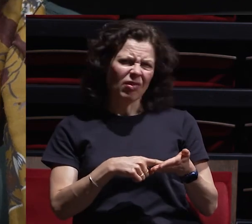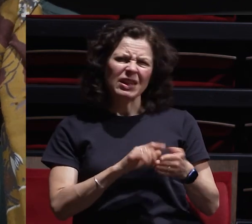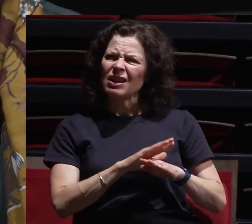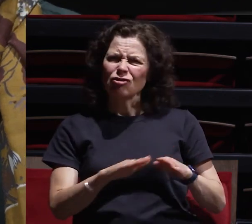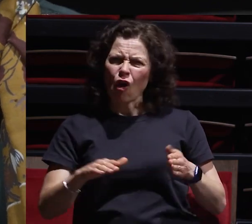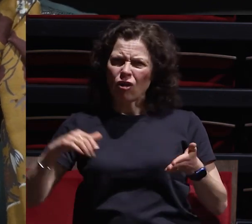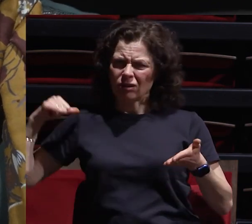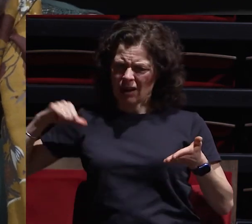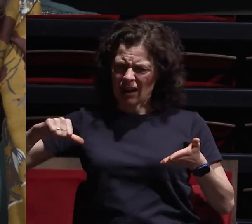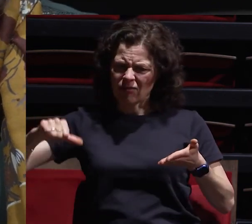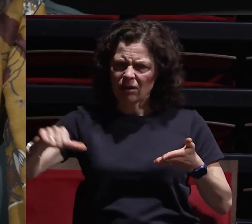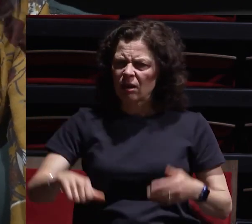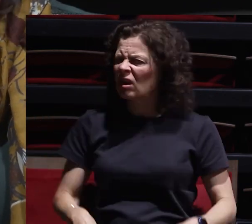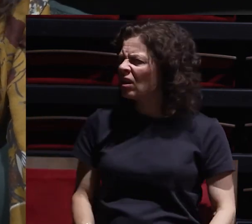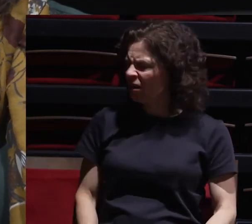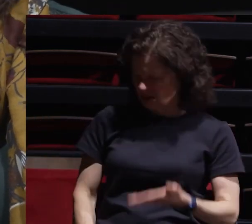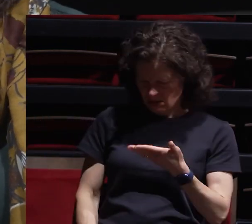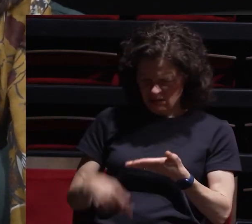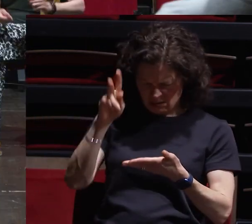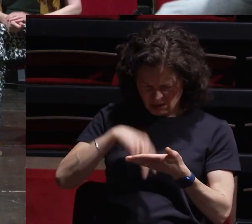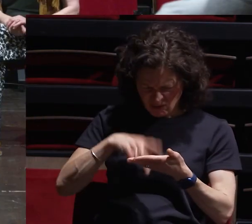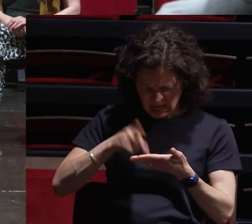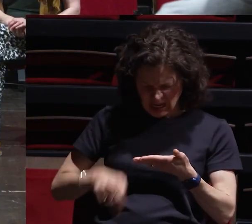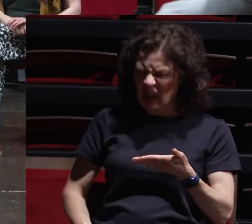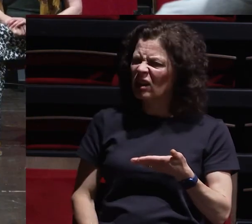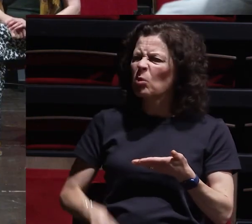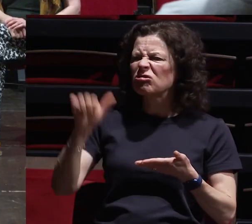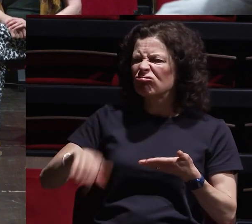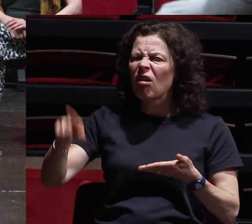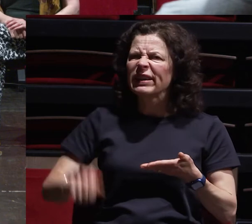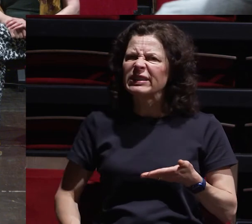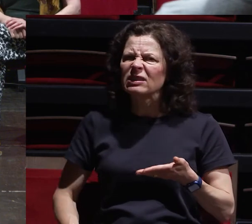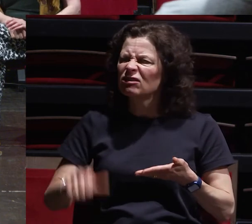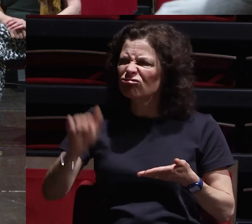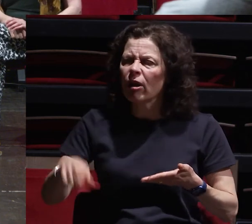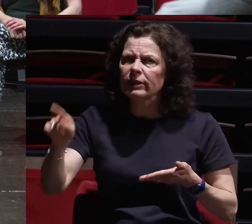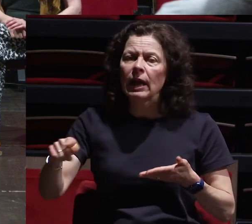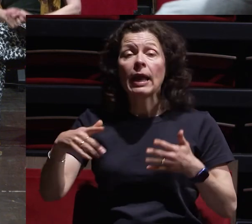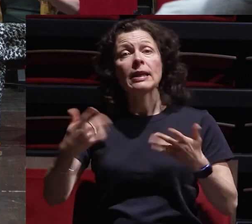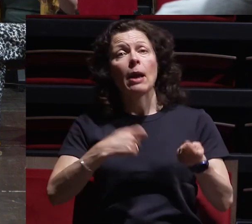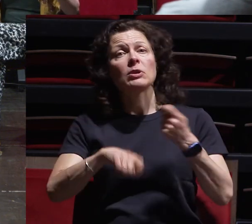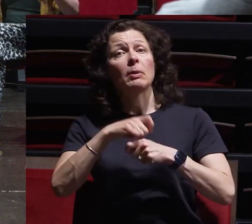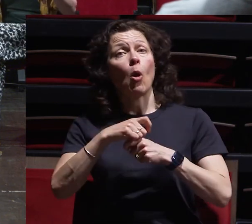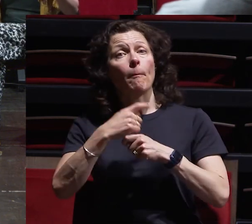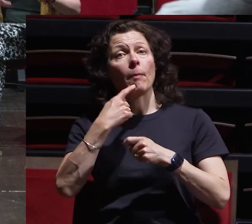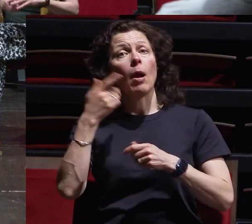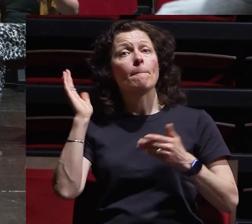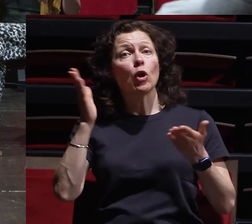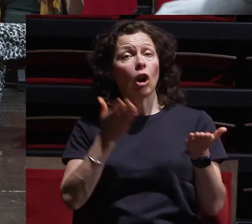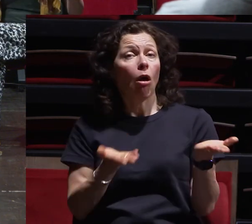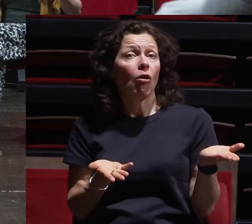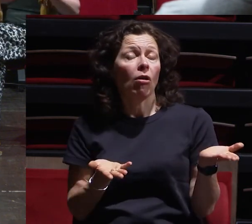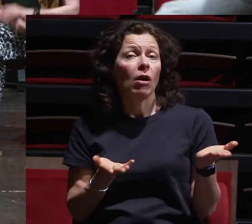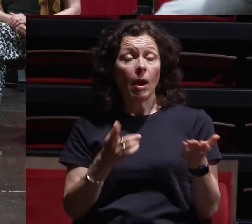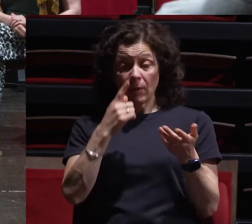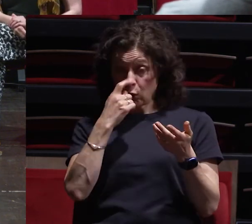"I don't think that's what this is it? Are you sure this is a linear narrative play?" And I read it again and went, "Oh, that's annoying. He's right. It's not. It's not a linear narrative. It's that story, but that's not it." And now